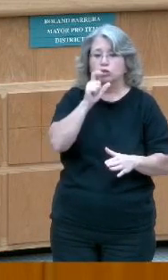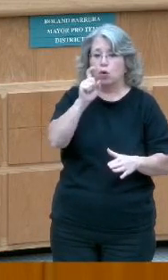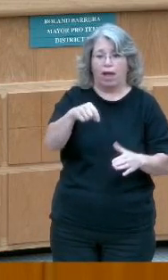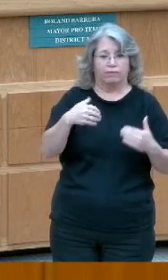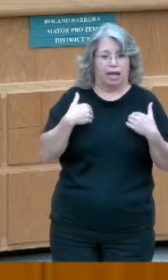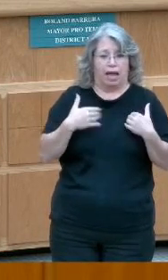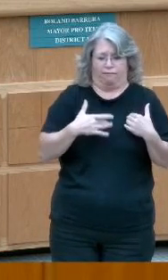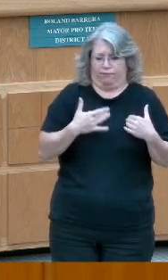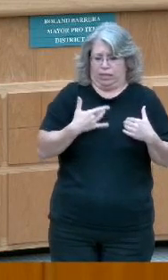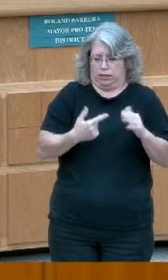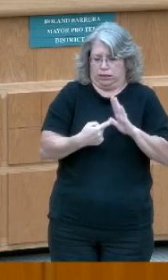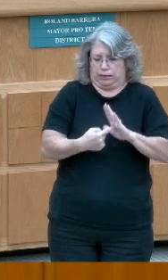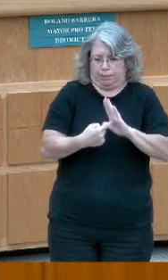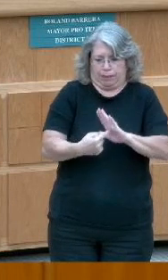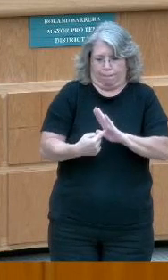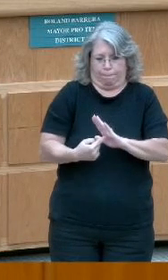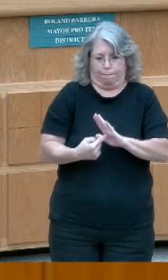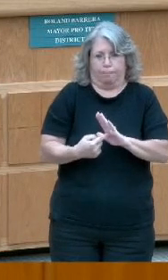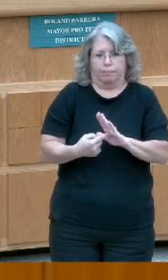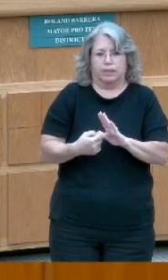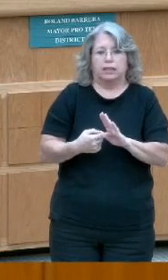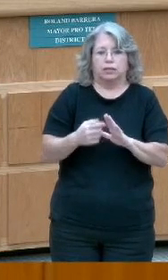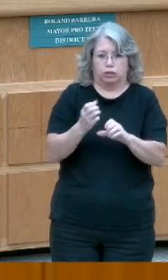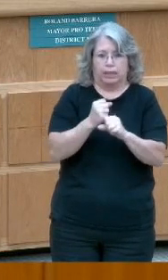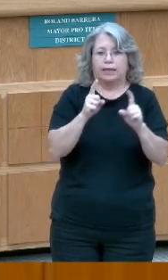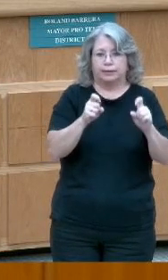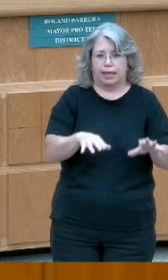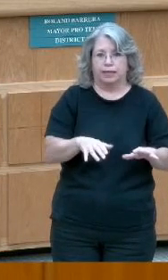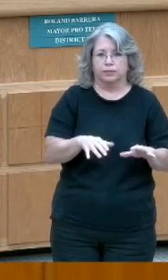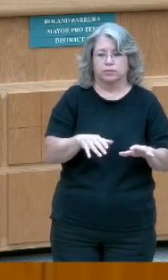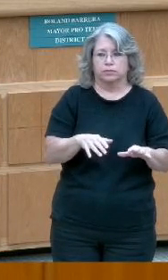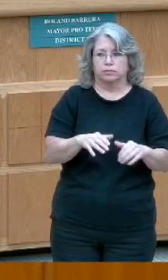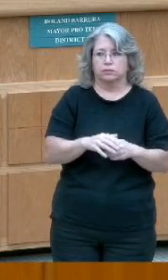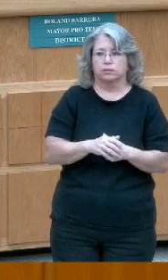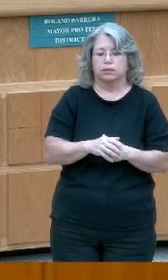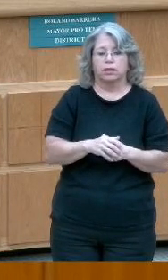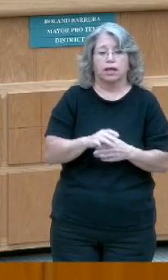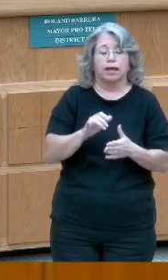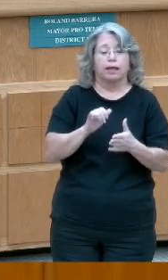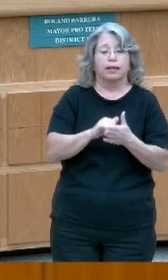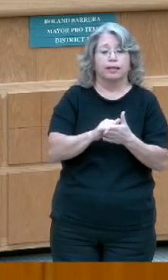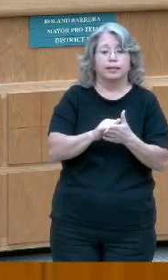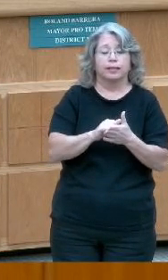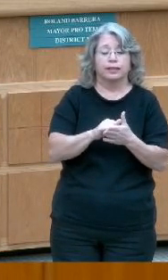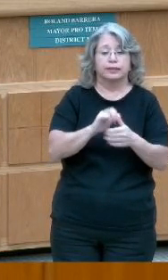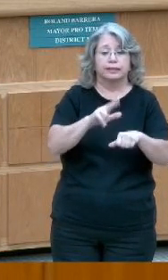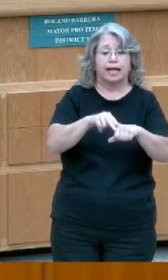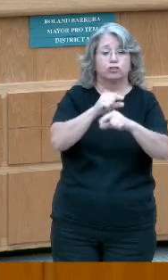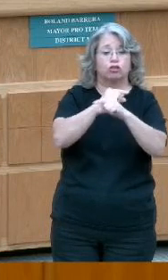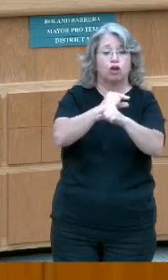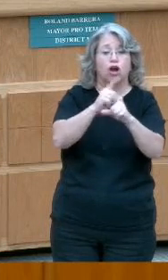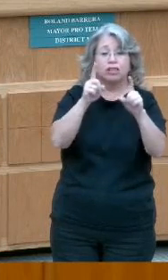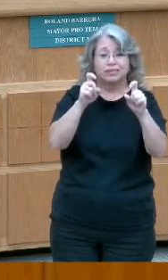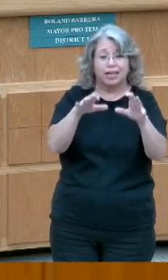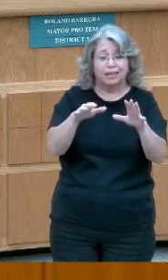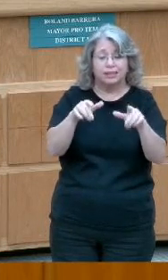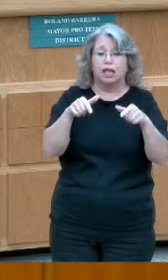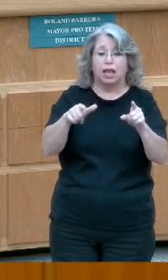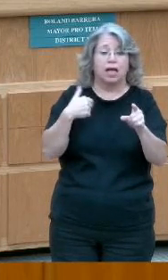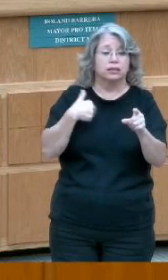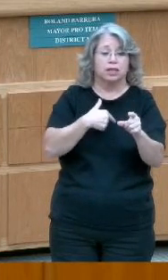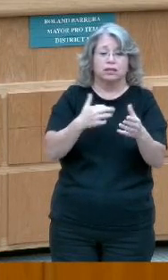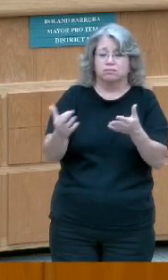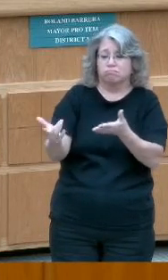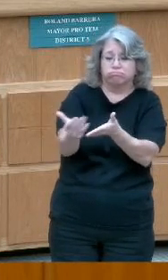to be tested under this National Guard protocol. What it's allowing us to do is to get tons of data. I